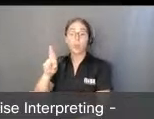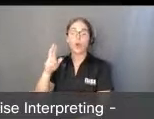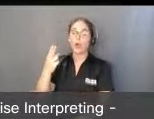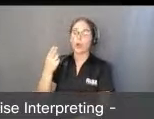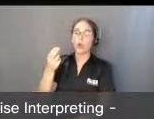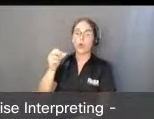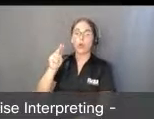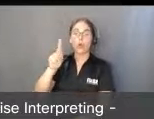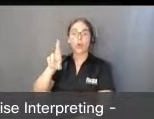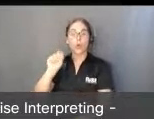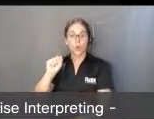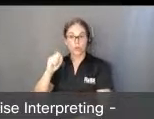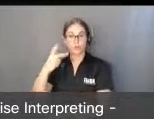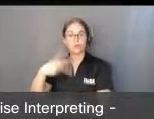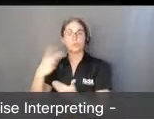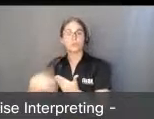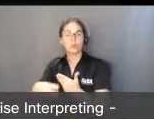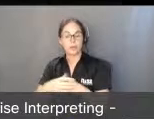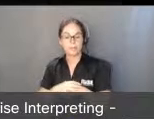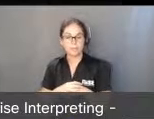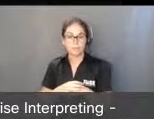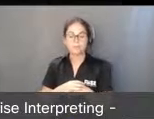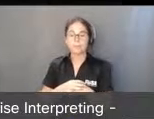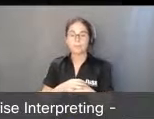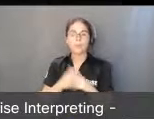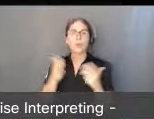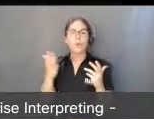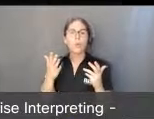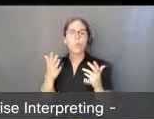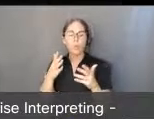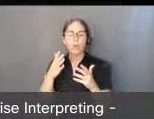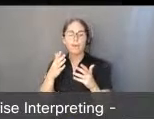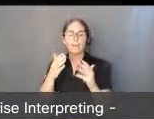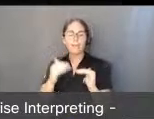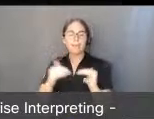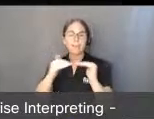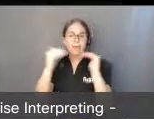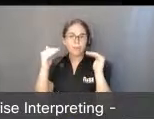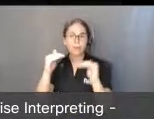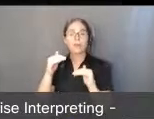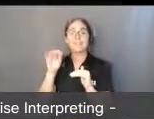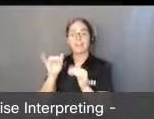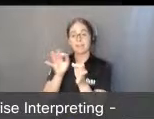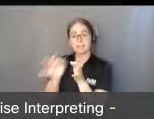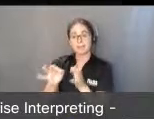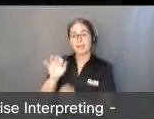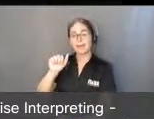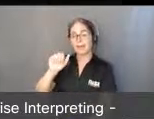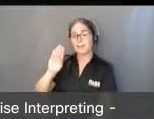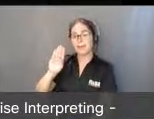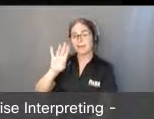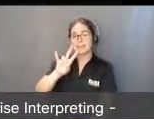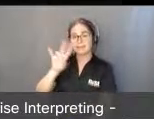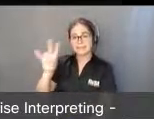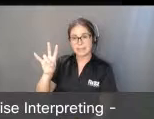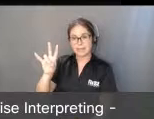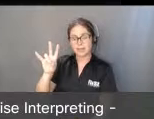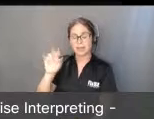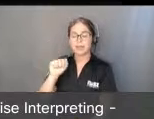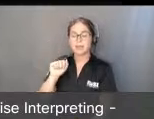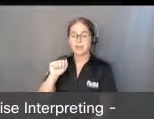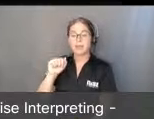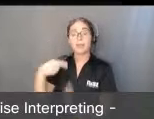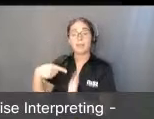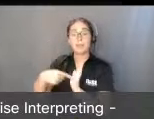district offers? To what extent are the new responsibilities outlined in SB 98, AB 77, the trailer bill